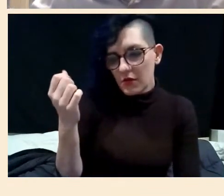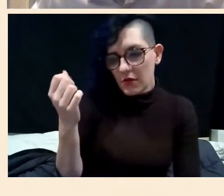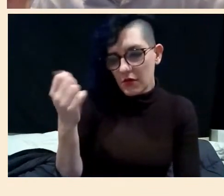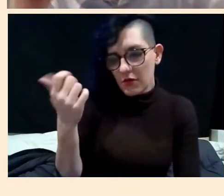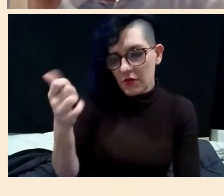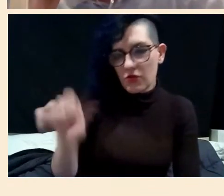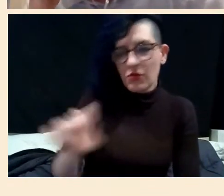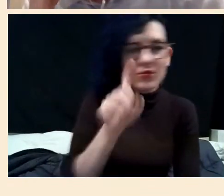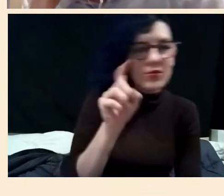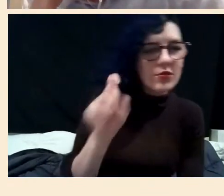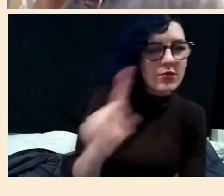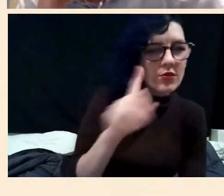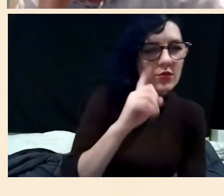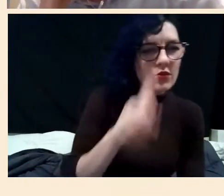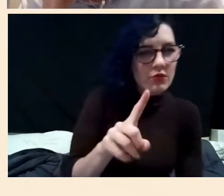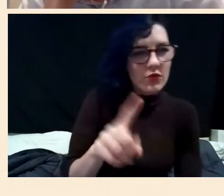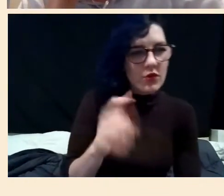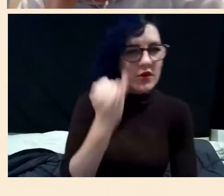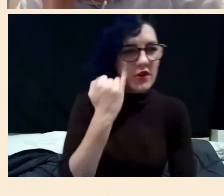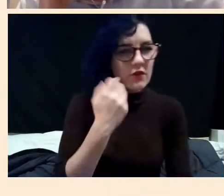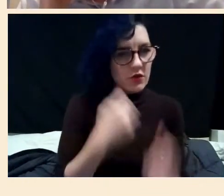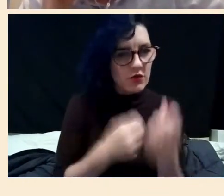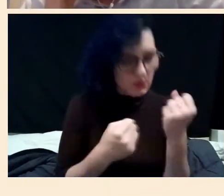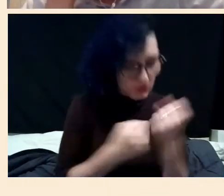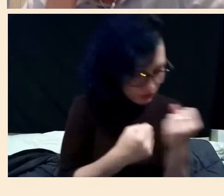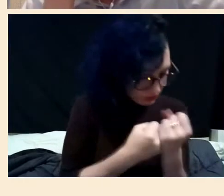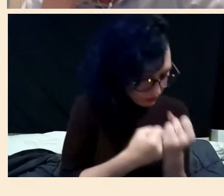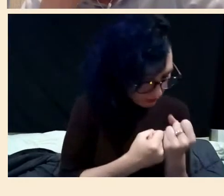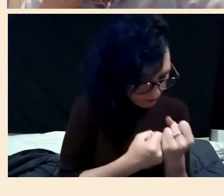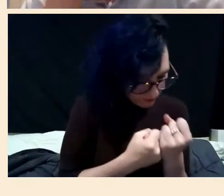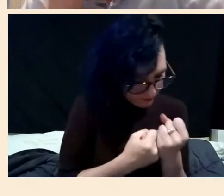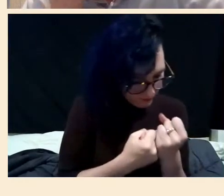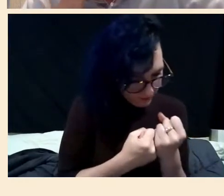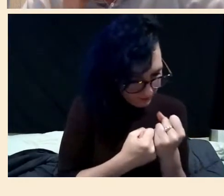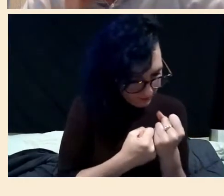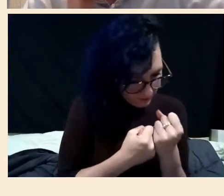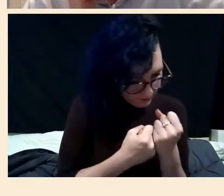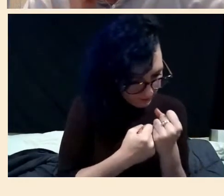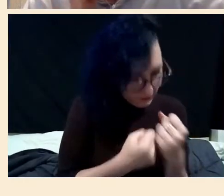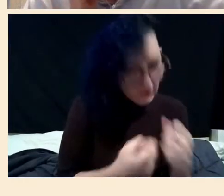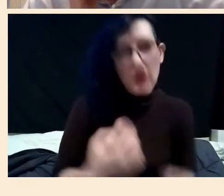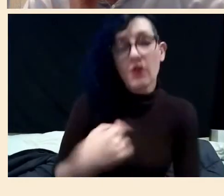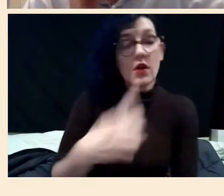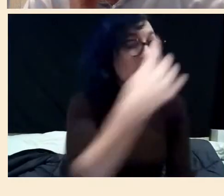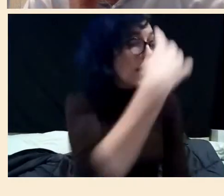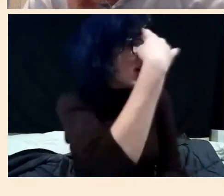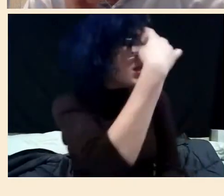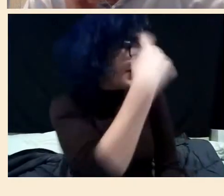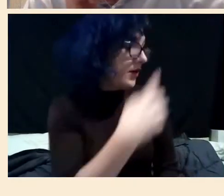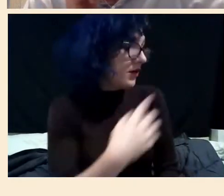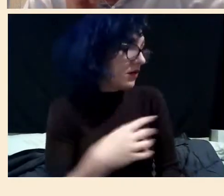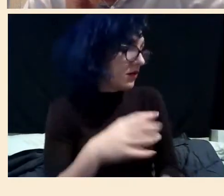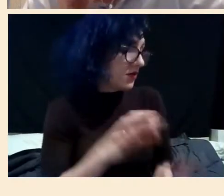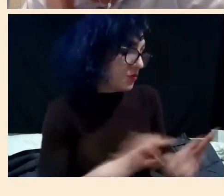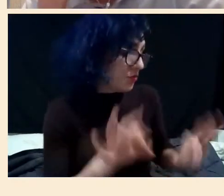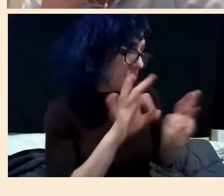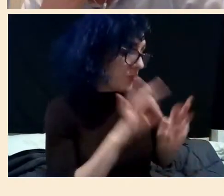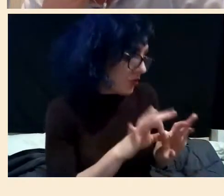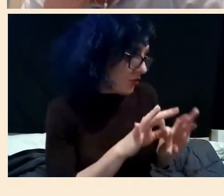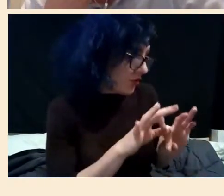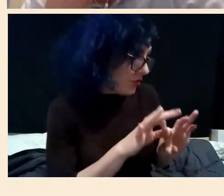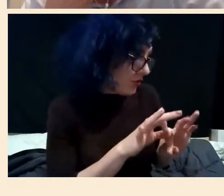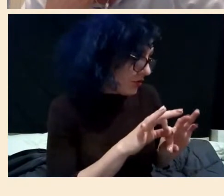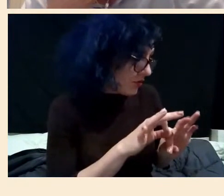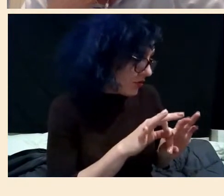I think it's important for the Secretary of State not to be weighing in on candidates that don't relate, or ballot measures that don't relate to